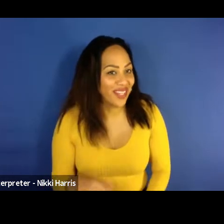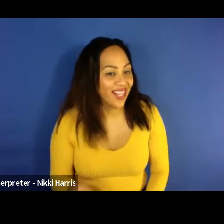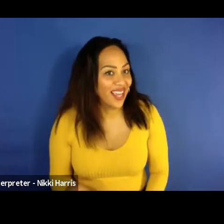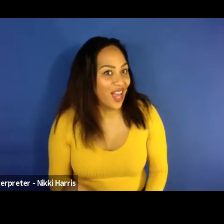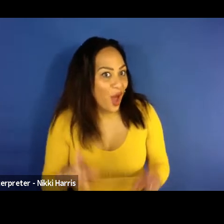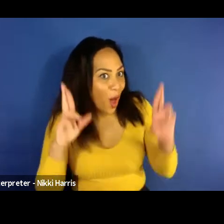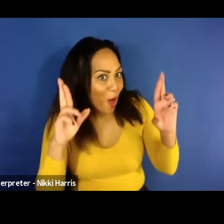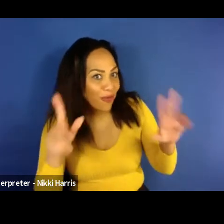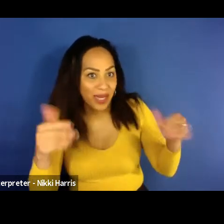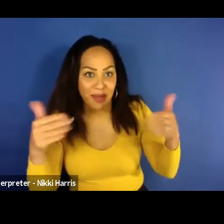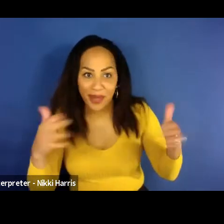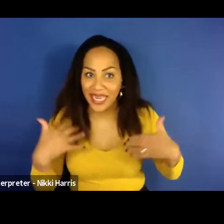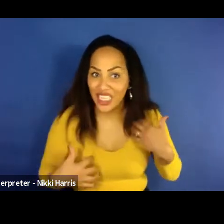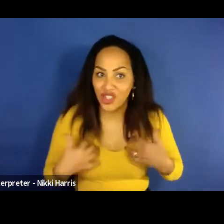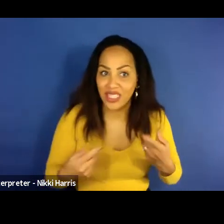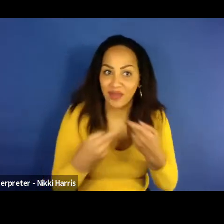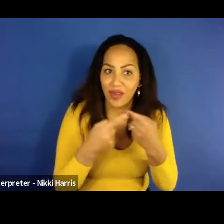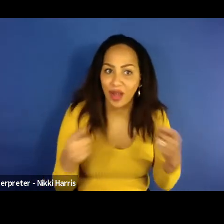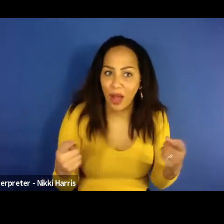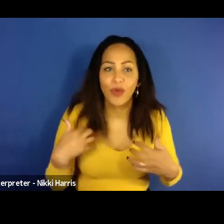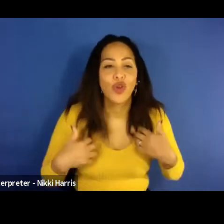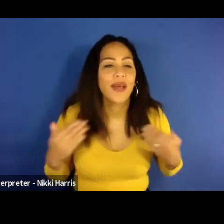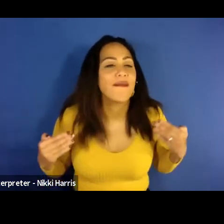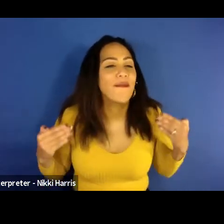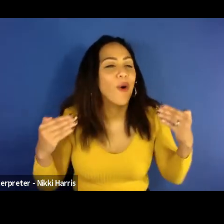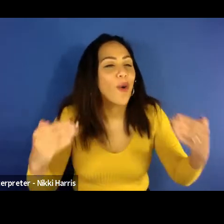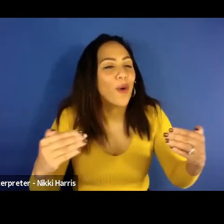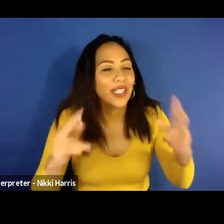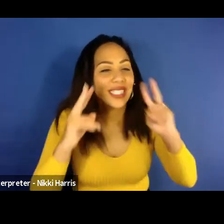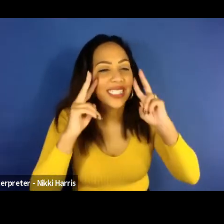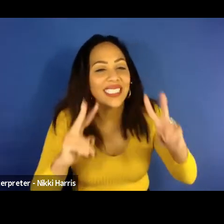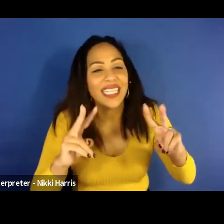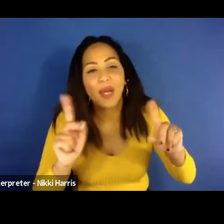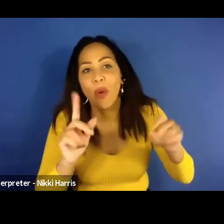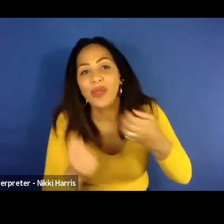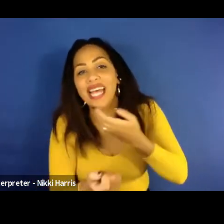really looking forward to seeing the outcome of this weekend for you. I really hope that you're having a great weekend. So thanks.